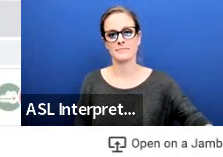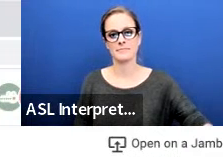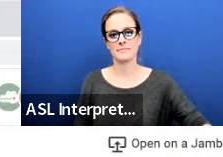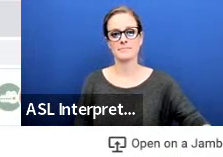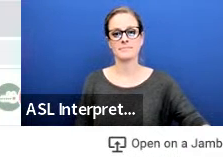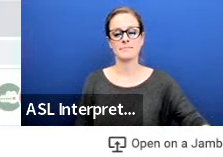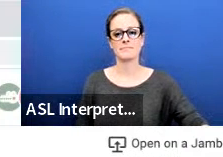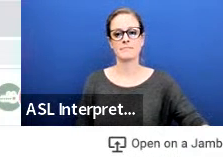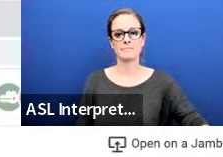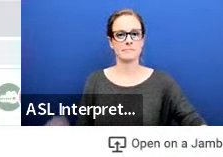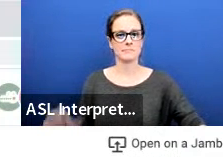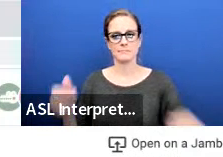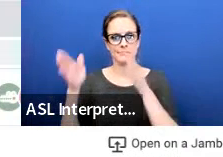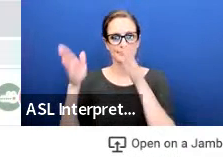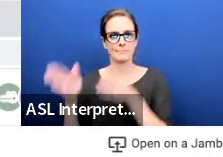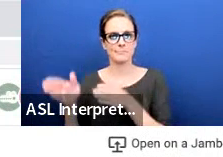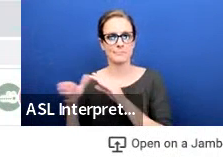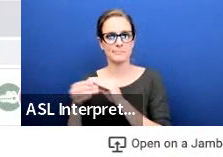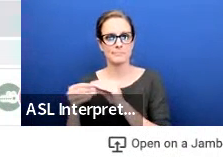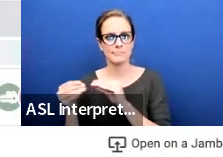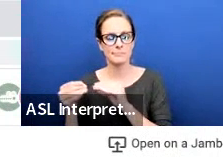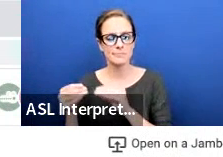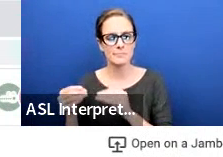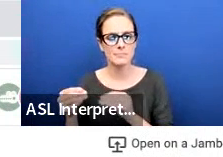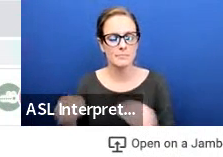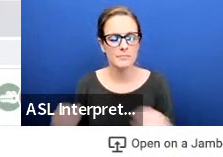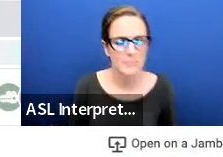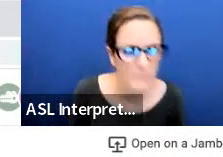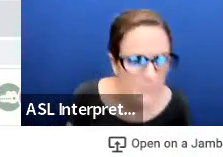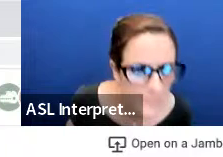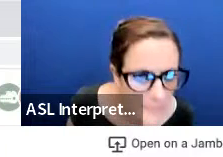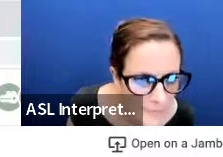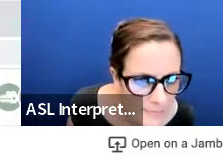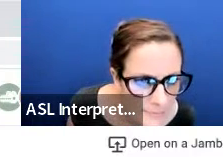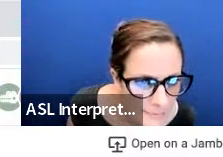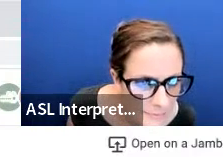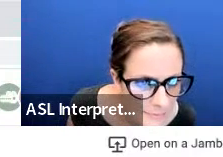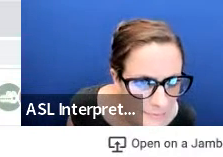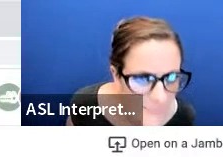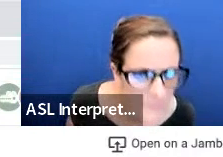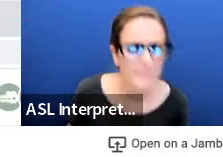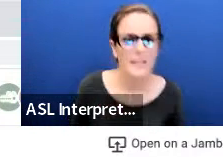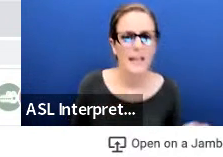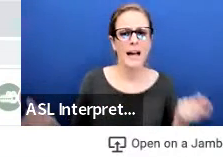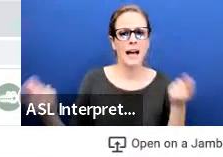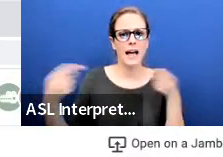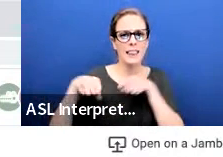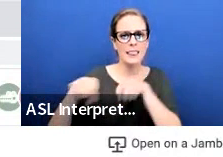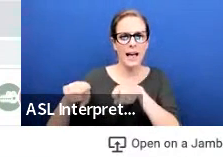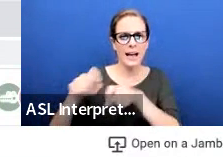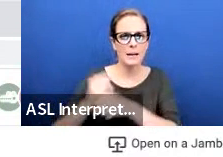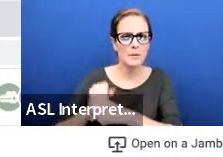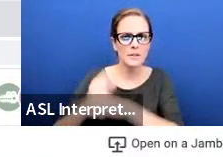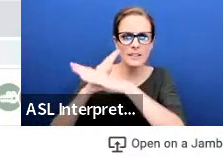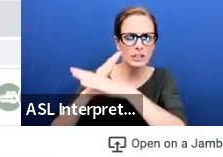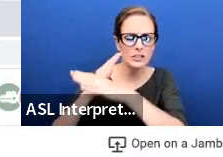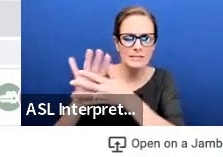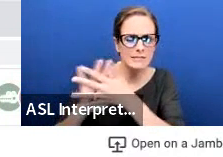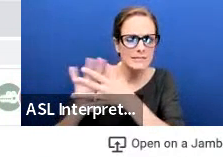Anything? So I think that the aligned prevention, health promotion, education integrated with testing vaccines. So I